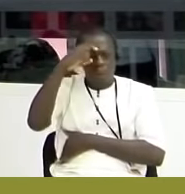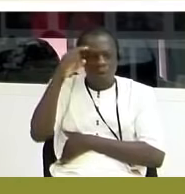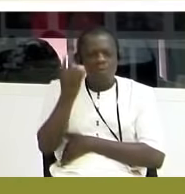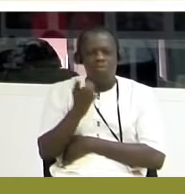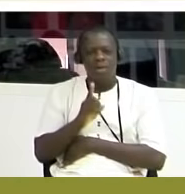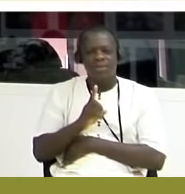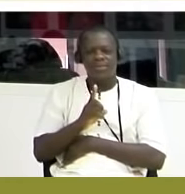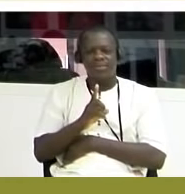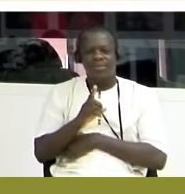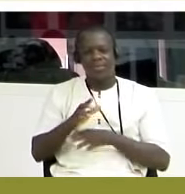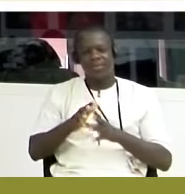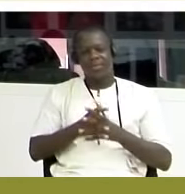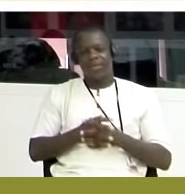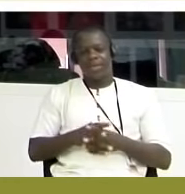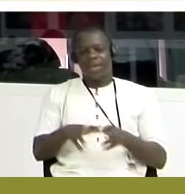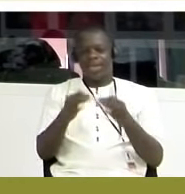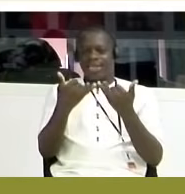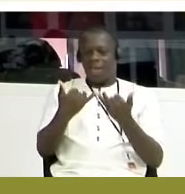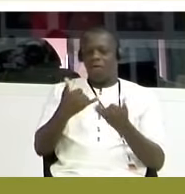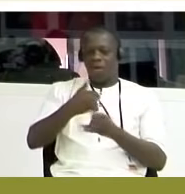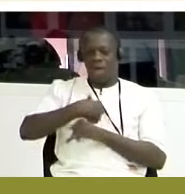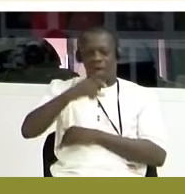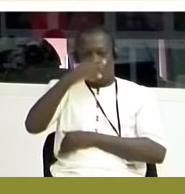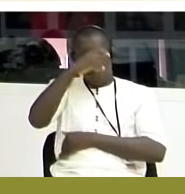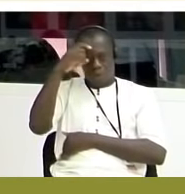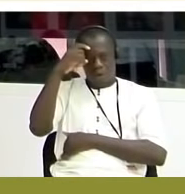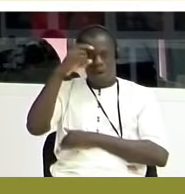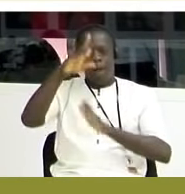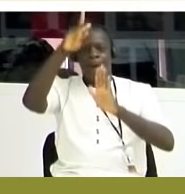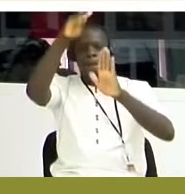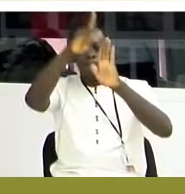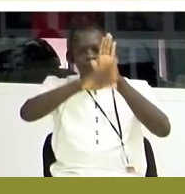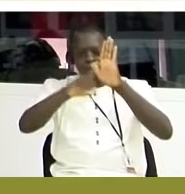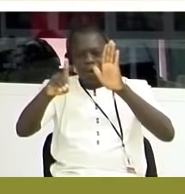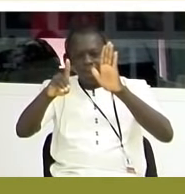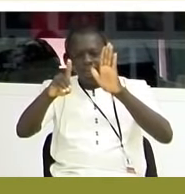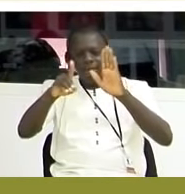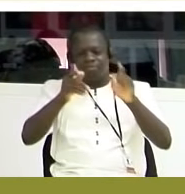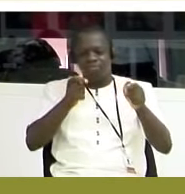My current profession, I'm a project coordinator.